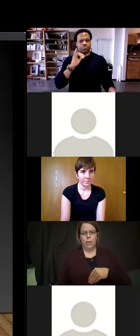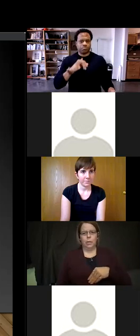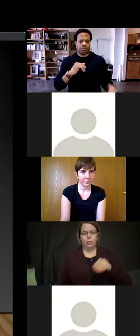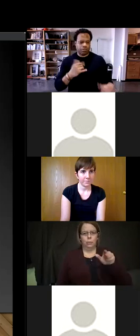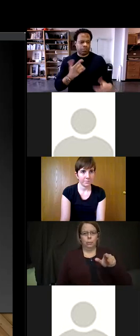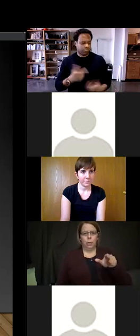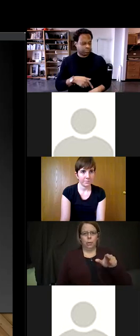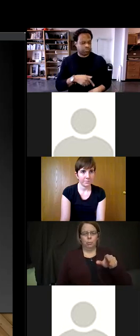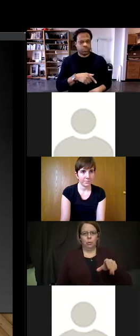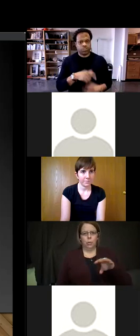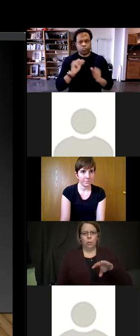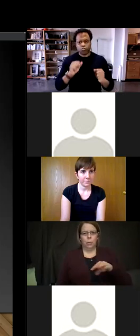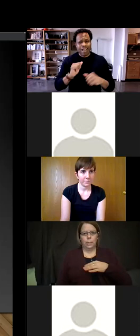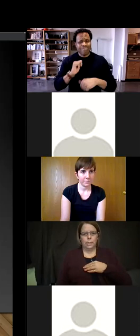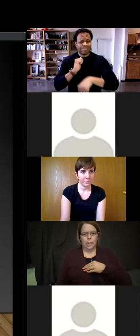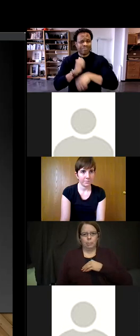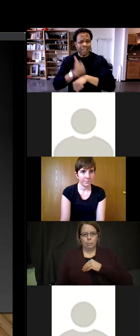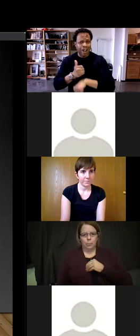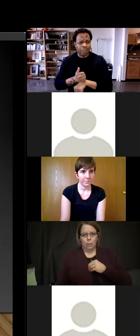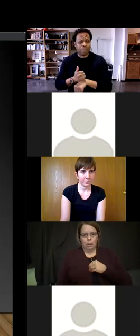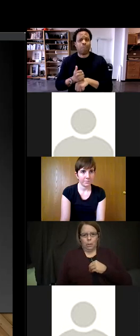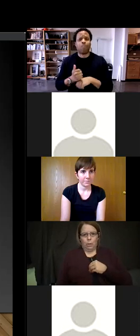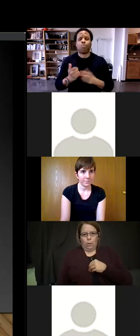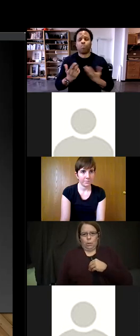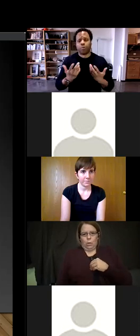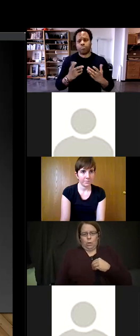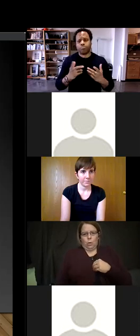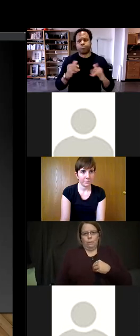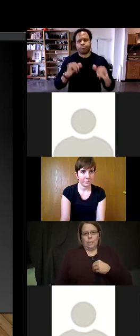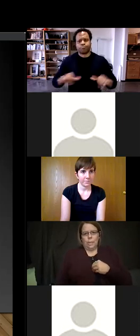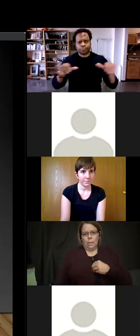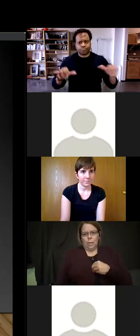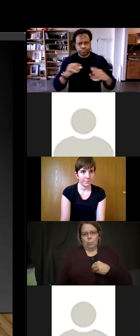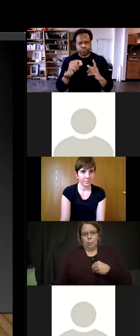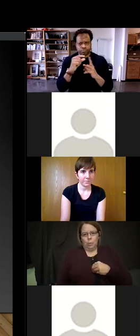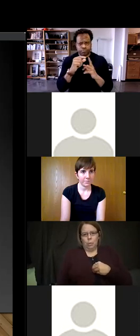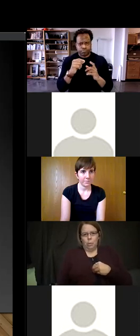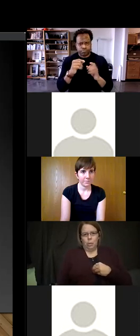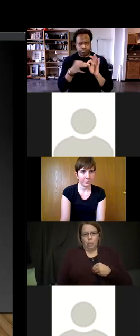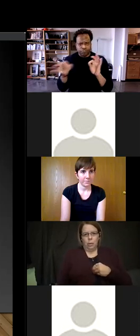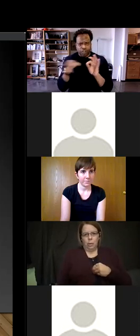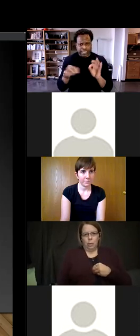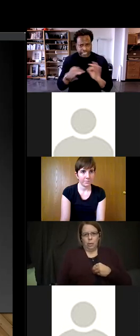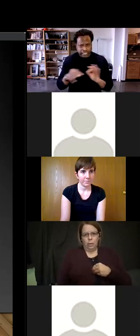place it either way, portrait or landscape. You have to set it up,